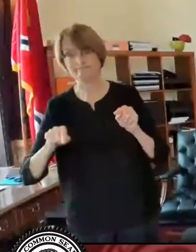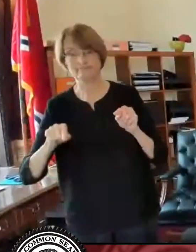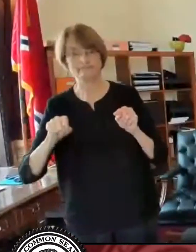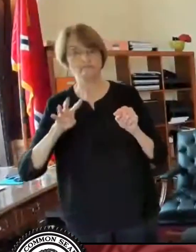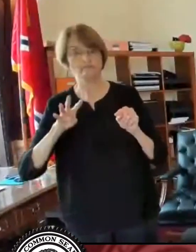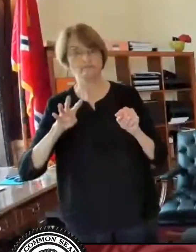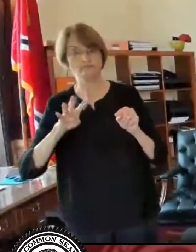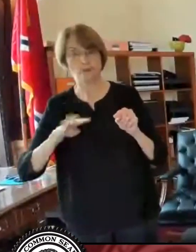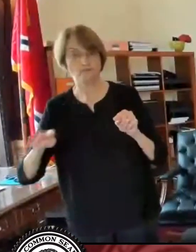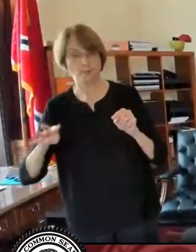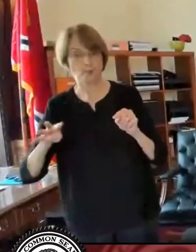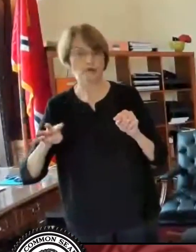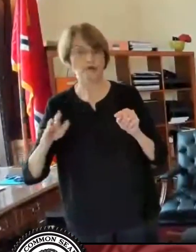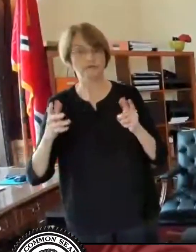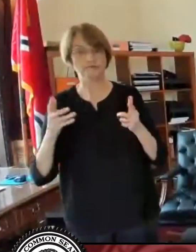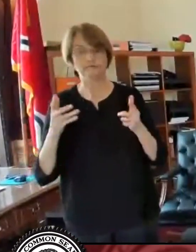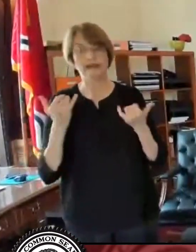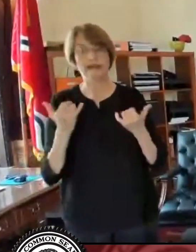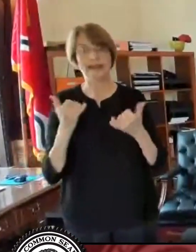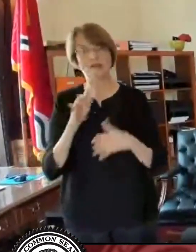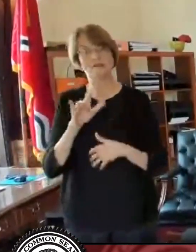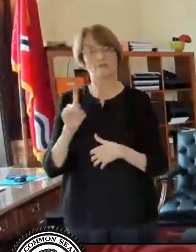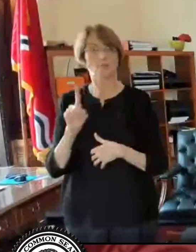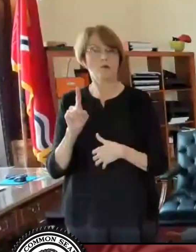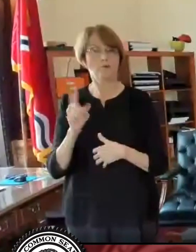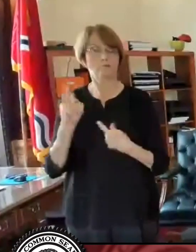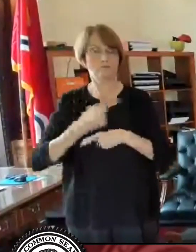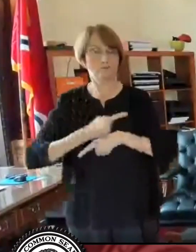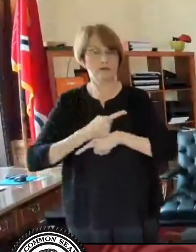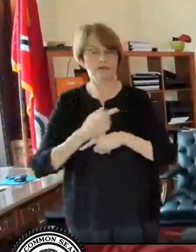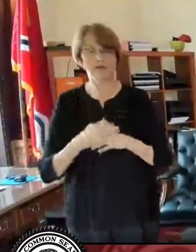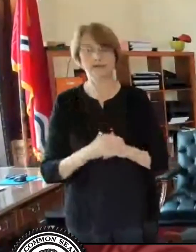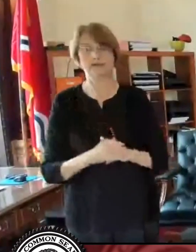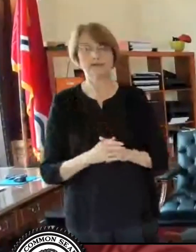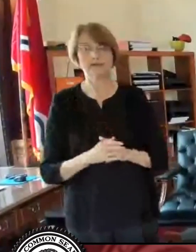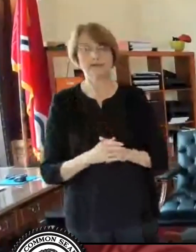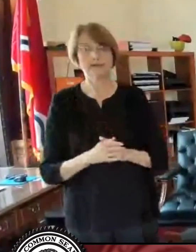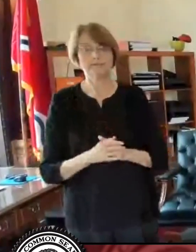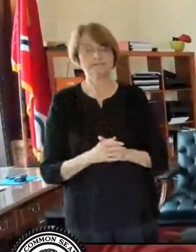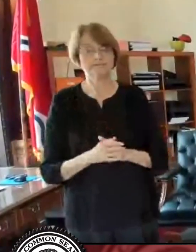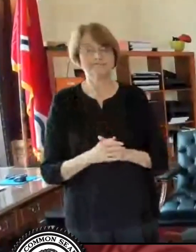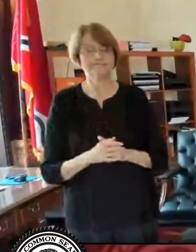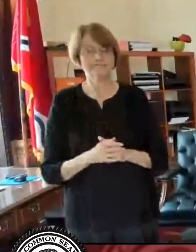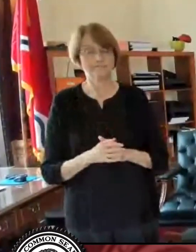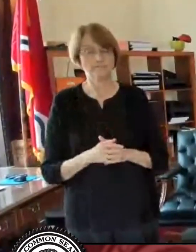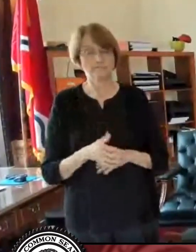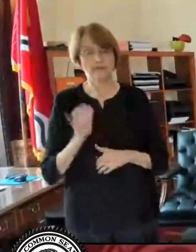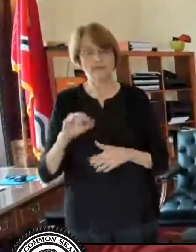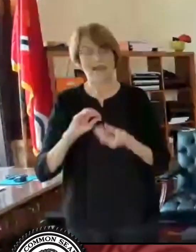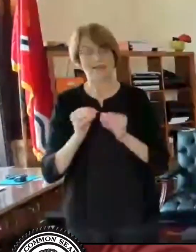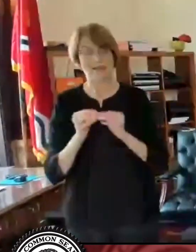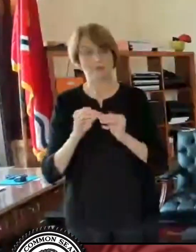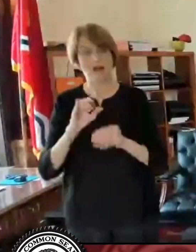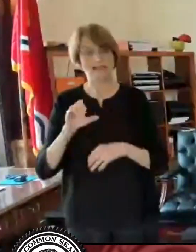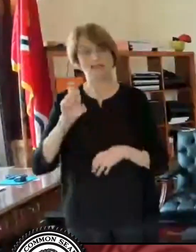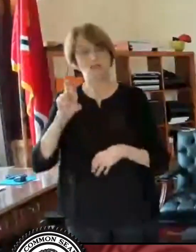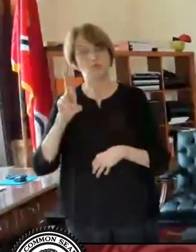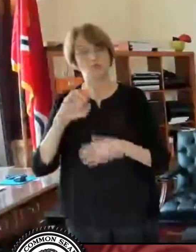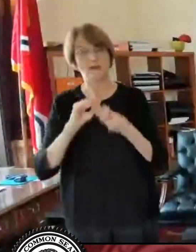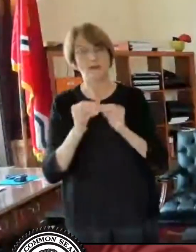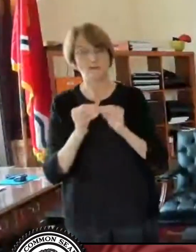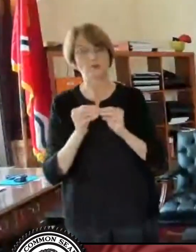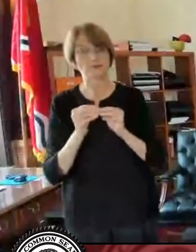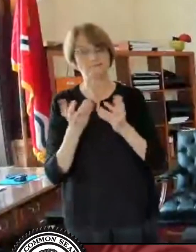about 44. So we're at 51 today. And so those numbers have been pretty